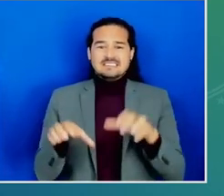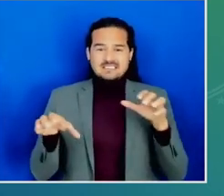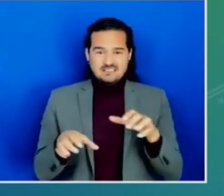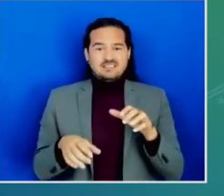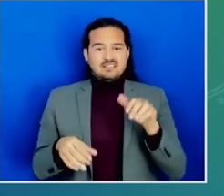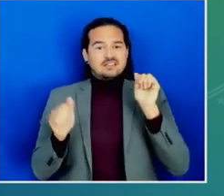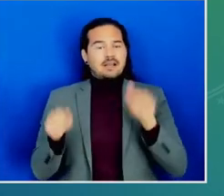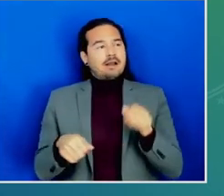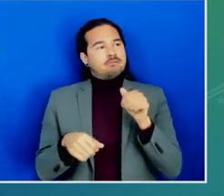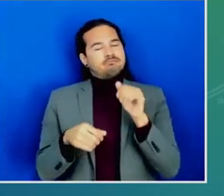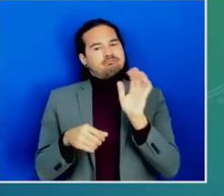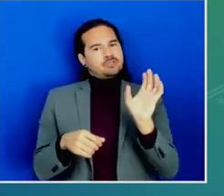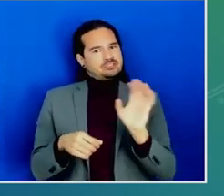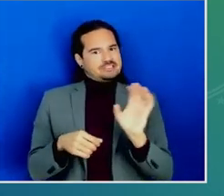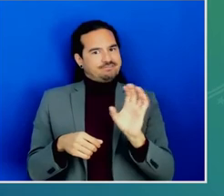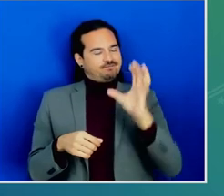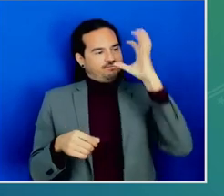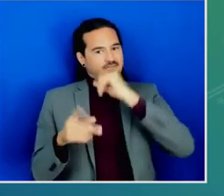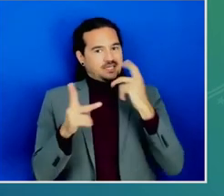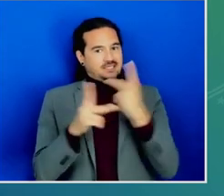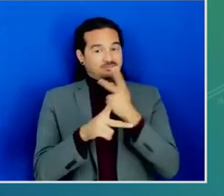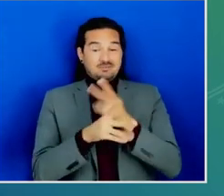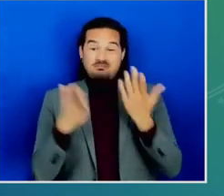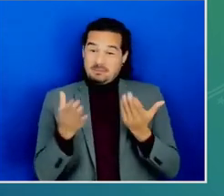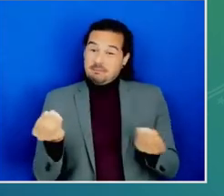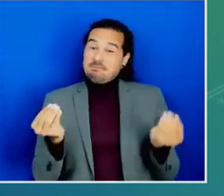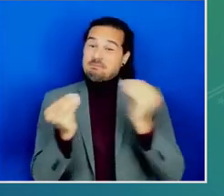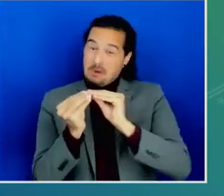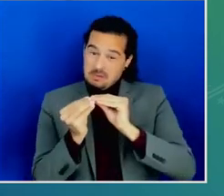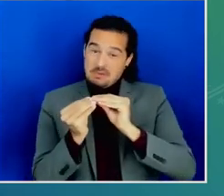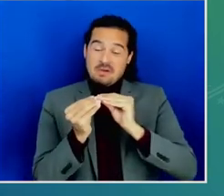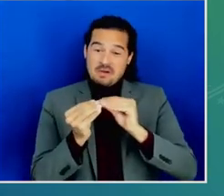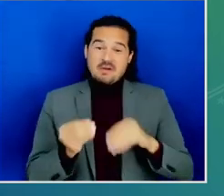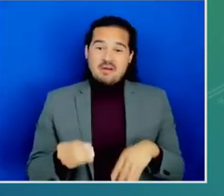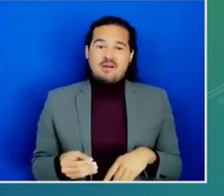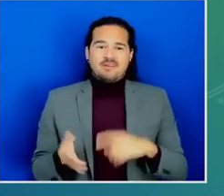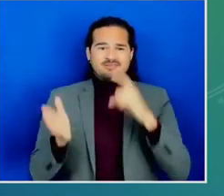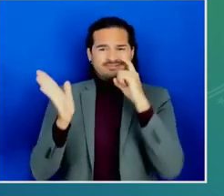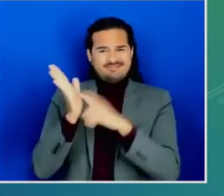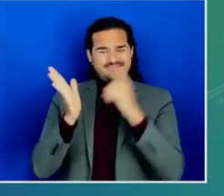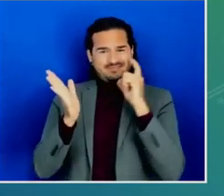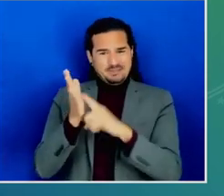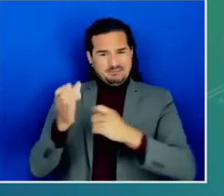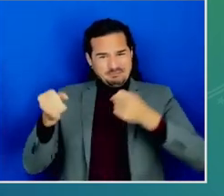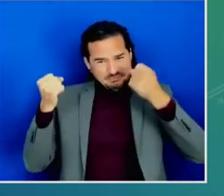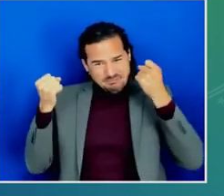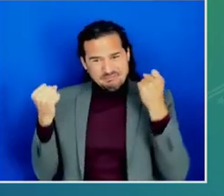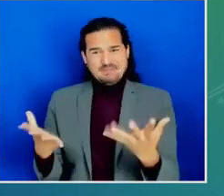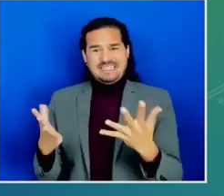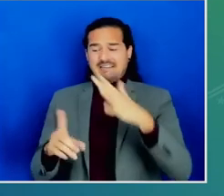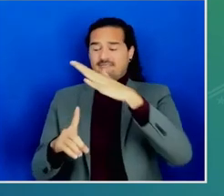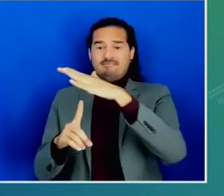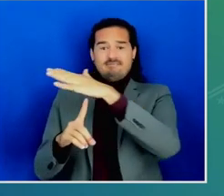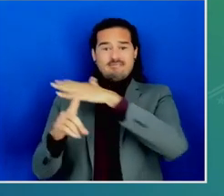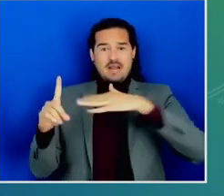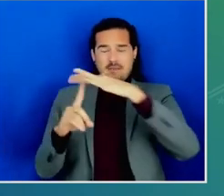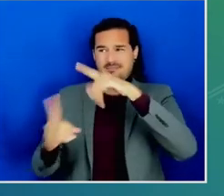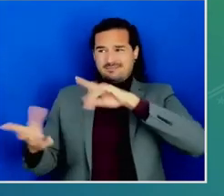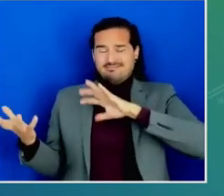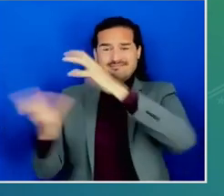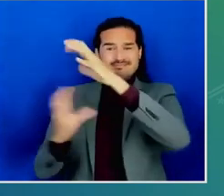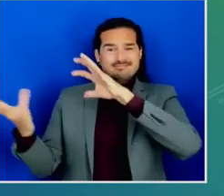be a conservative estimate. And so many climate and health calamities are colliding all at once. It's